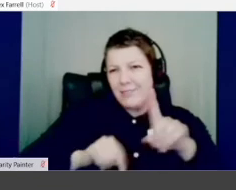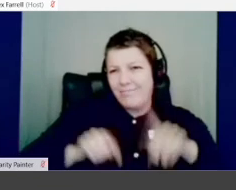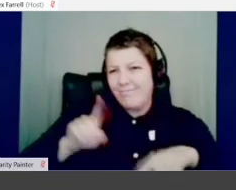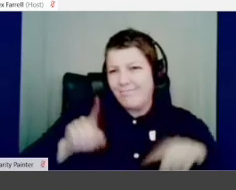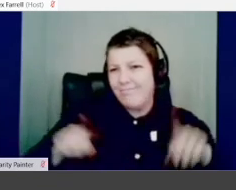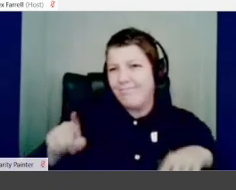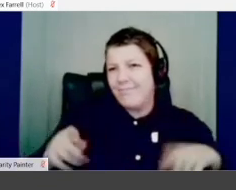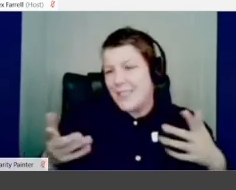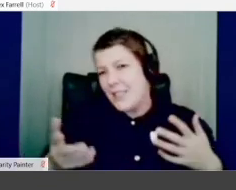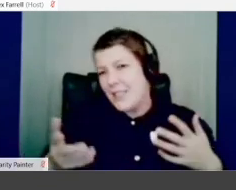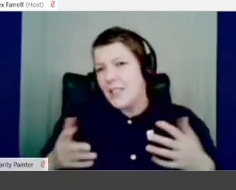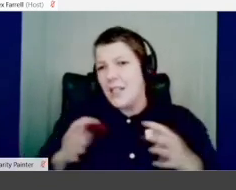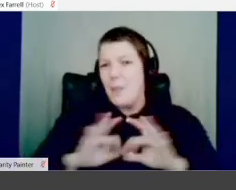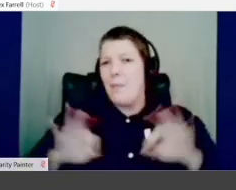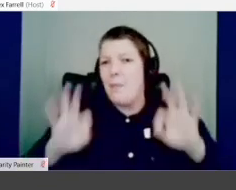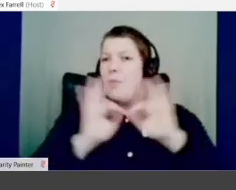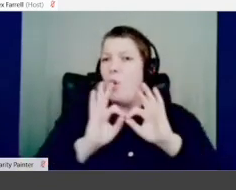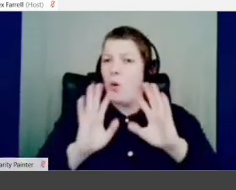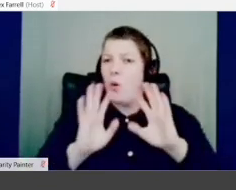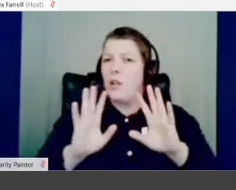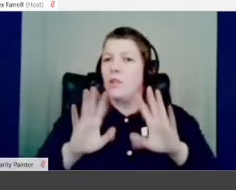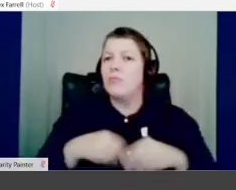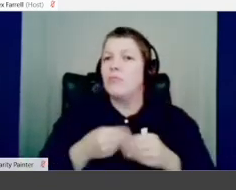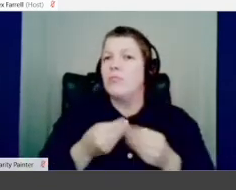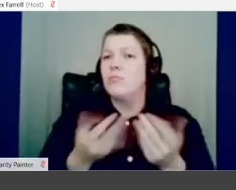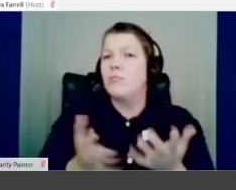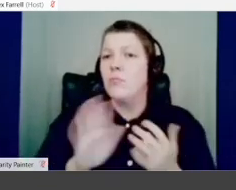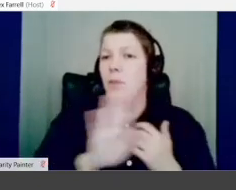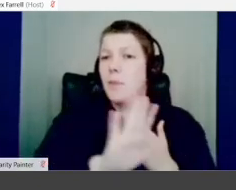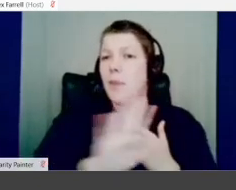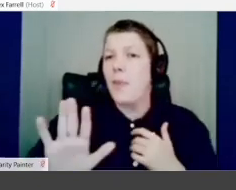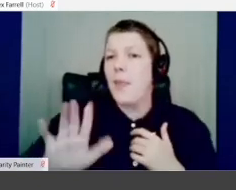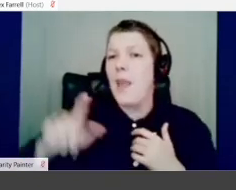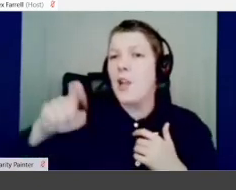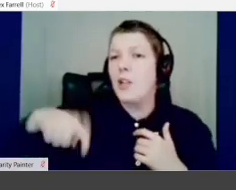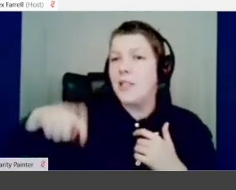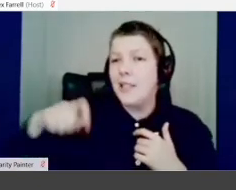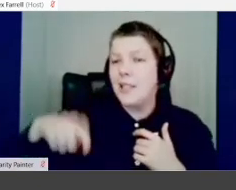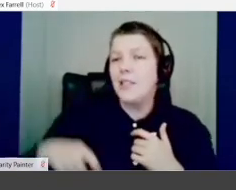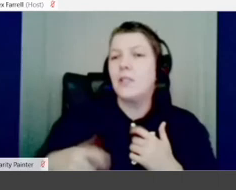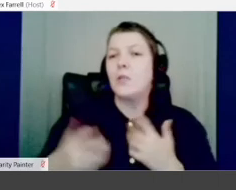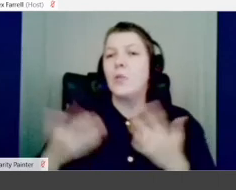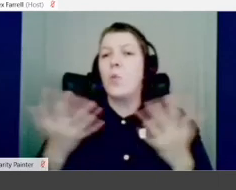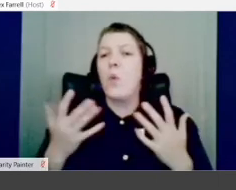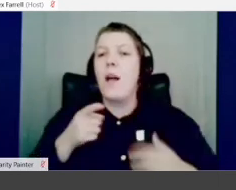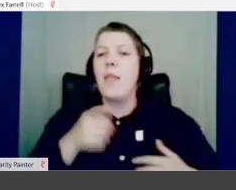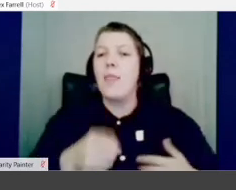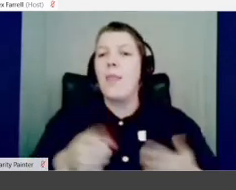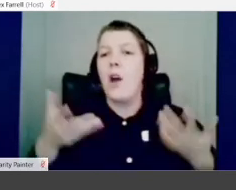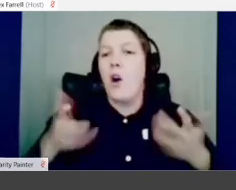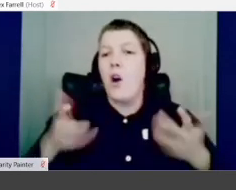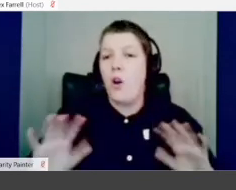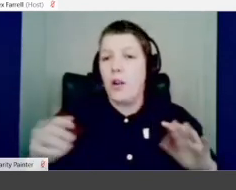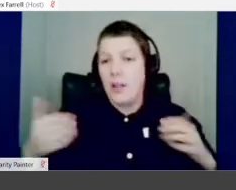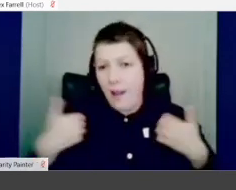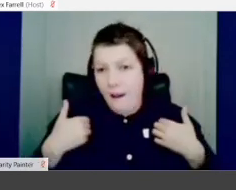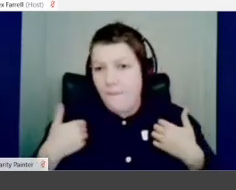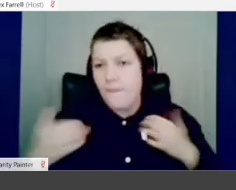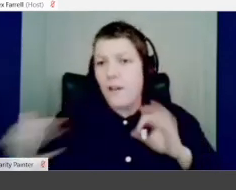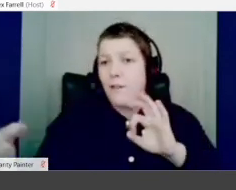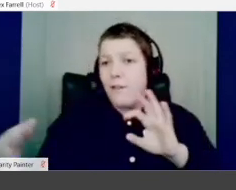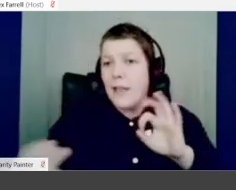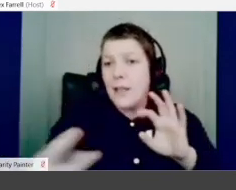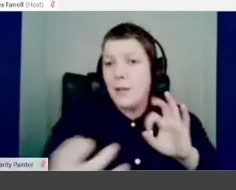receive it. And if we're asking for input, making sure that we're not just getting input from a certain group of people, right?